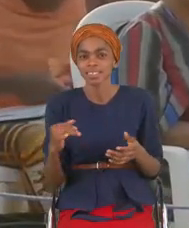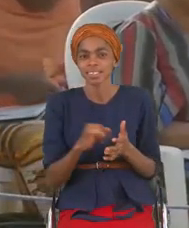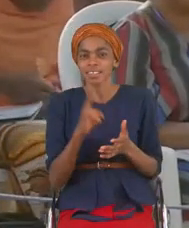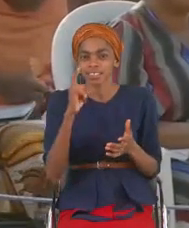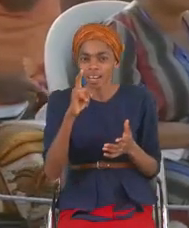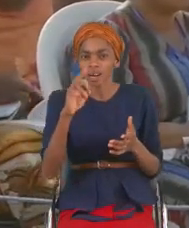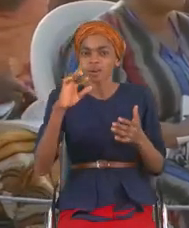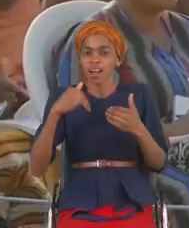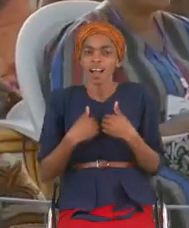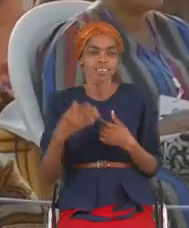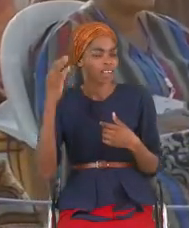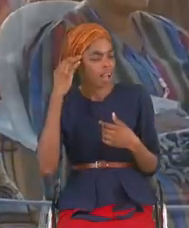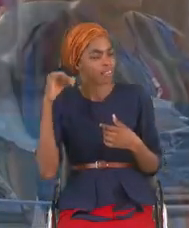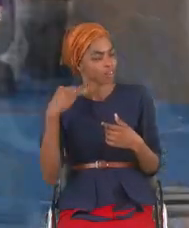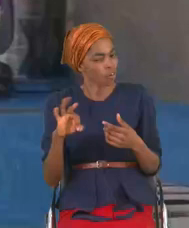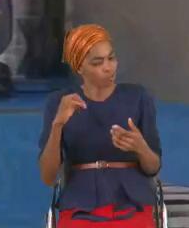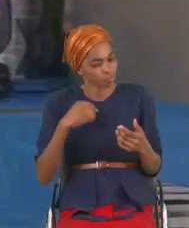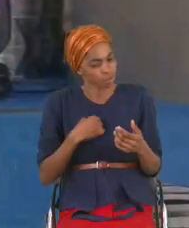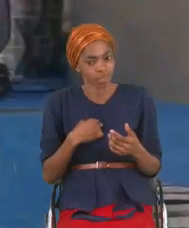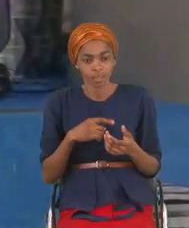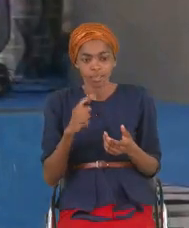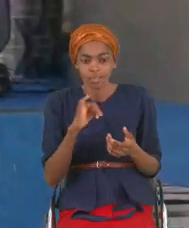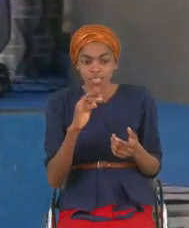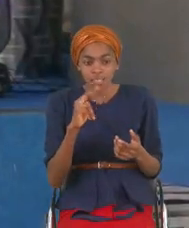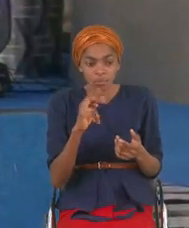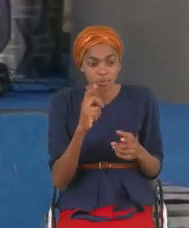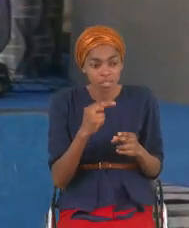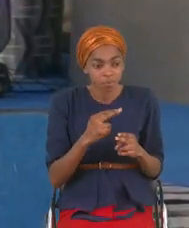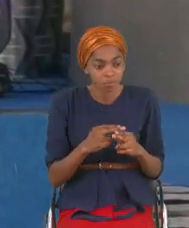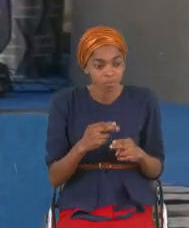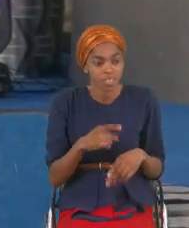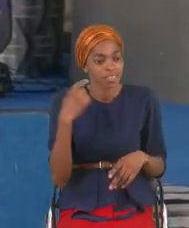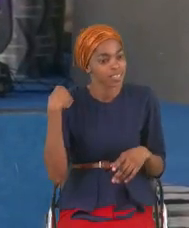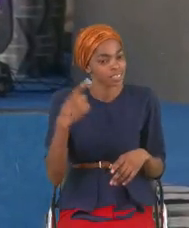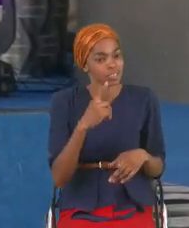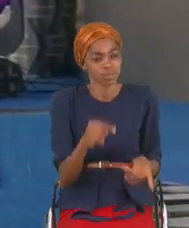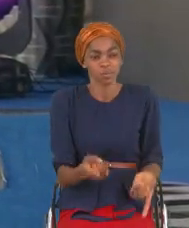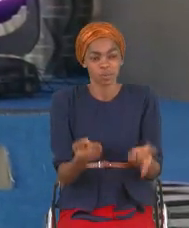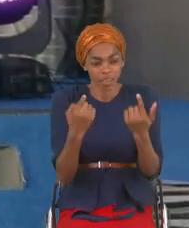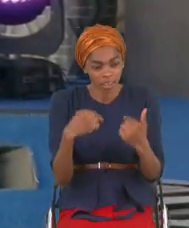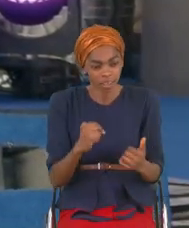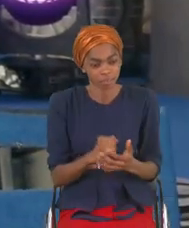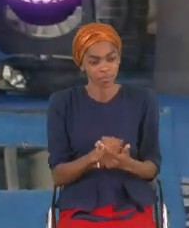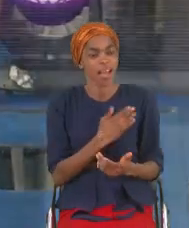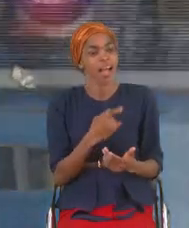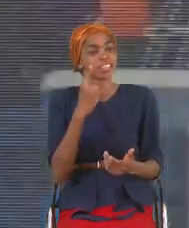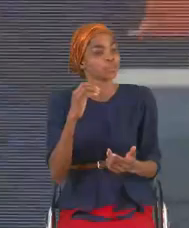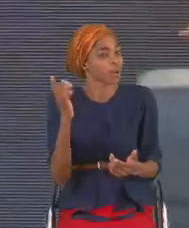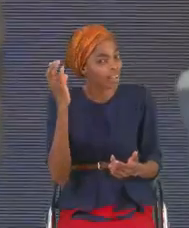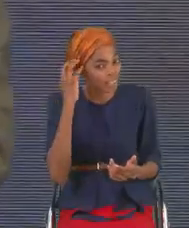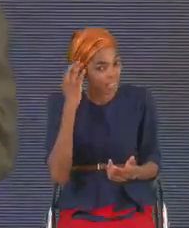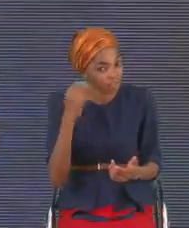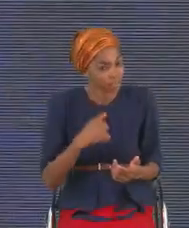thou has heard of me timothy since you came and you were listening to